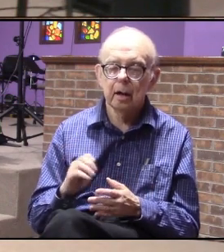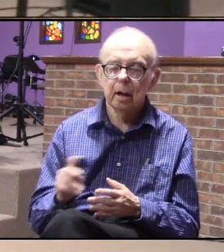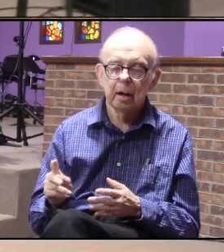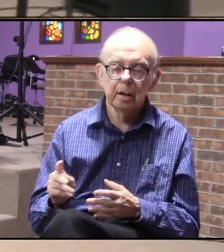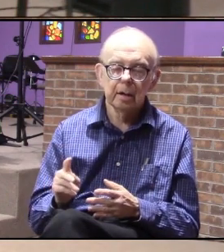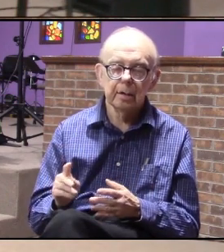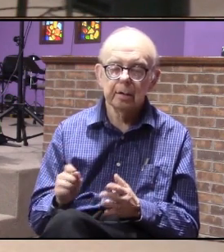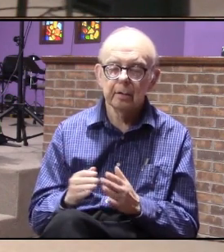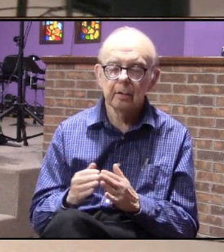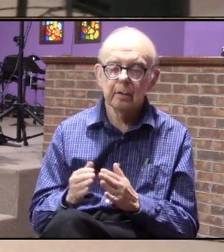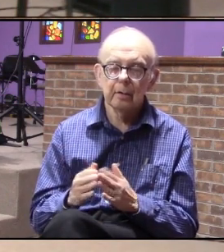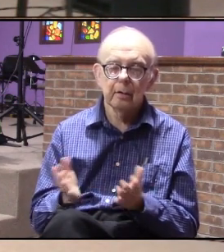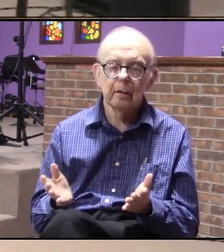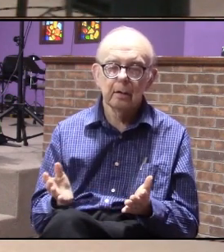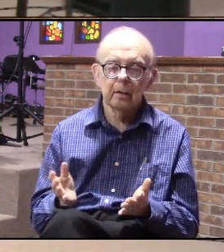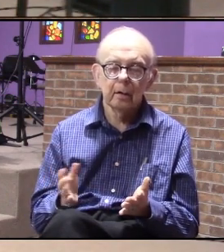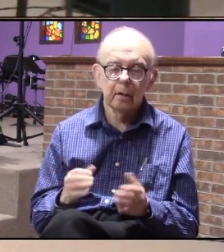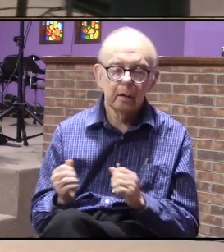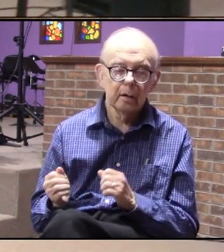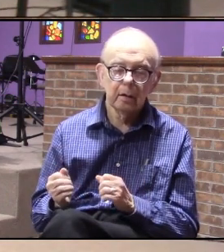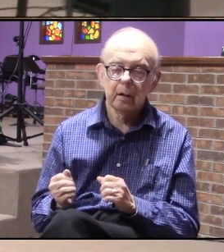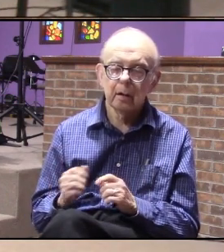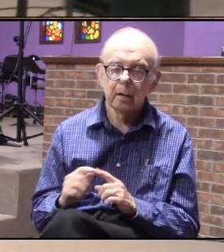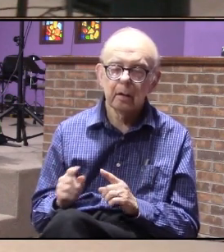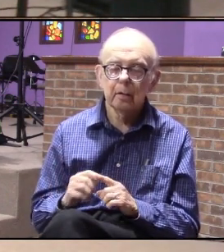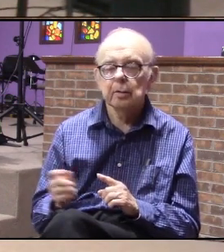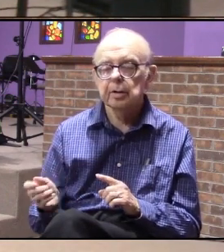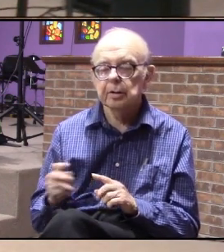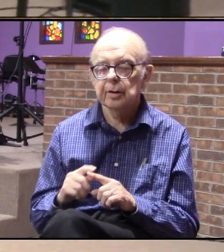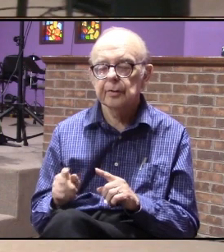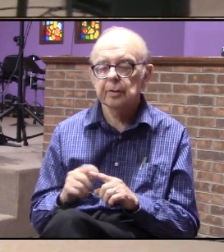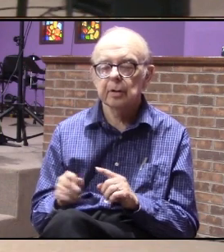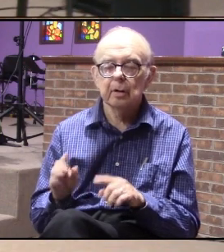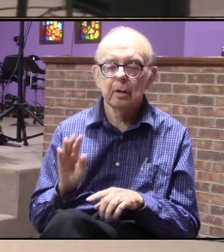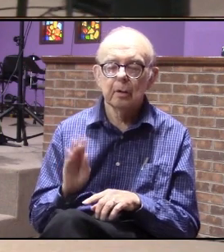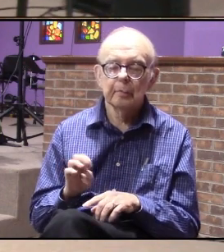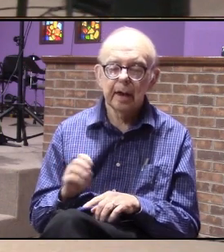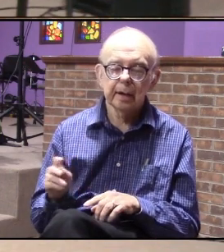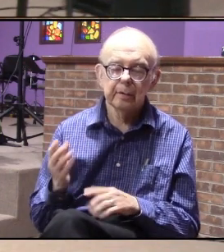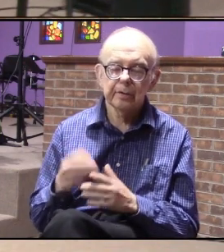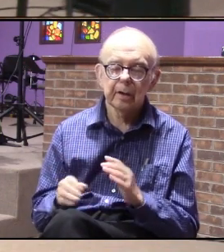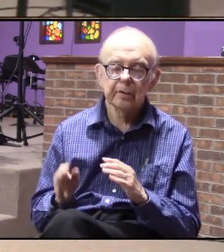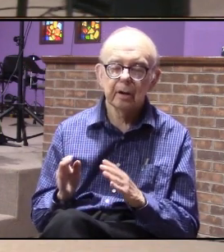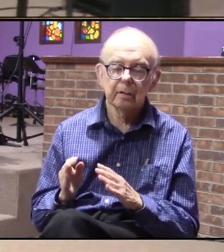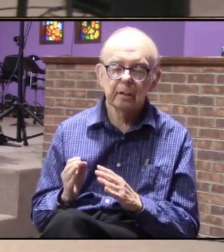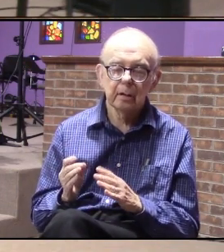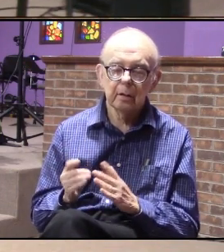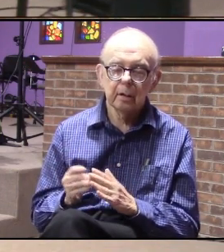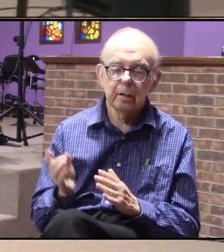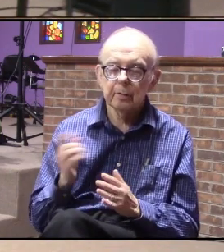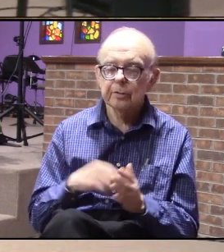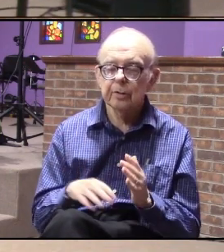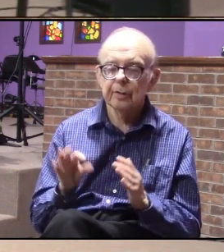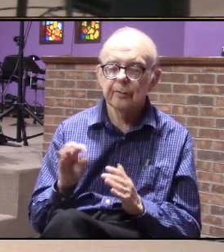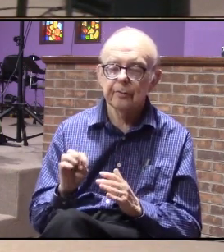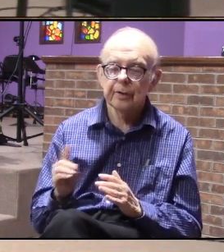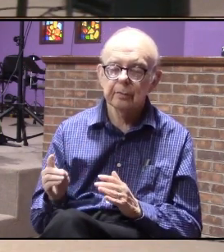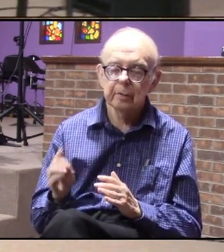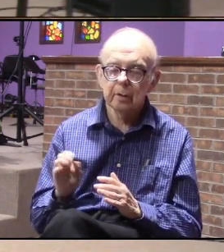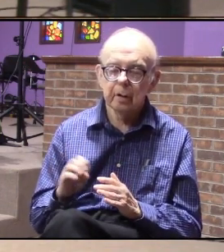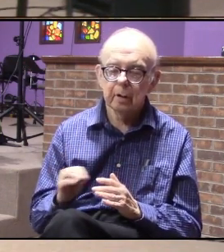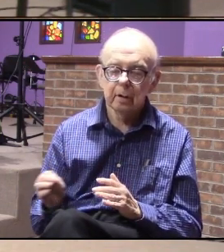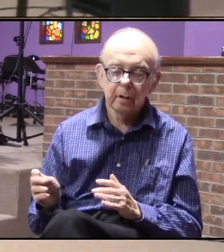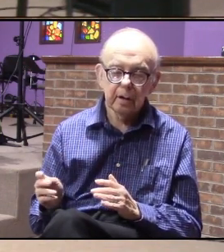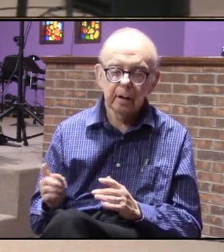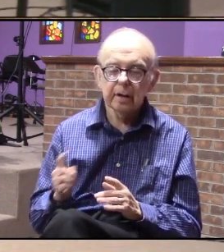town if it was drawn on them, or if it was drawn on somebody else that was not in town, it went to the Federal Bank down in Cincinnati, and then they would disperse